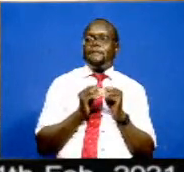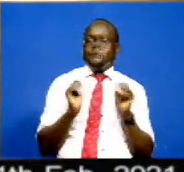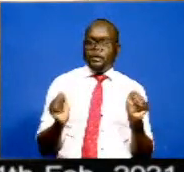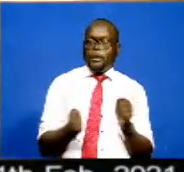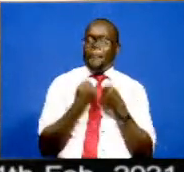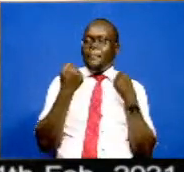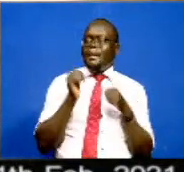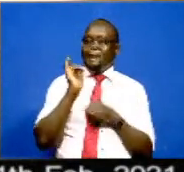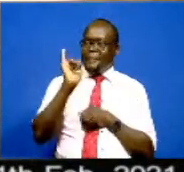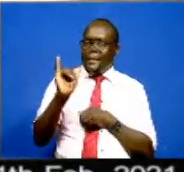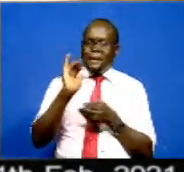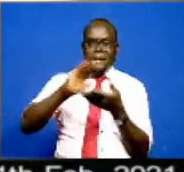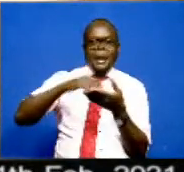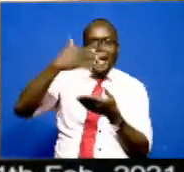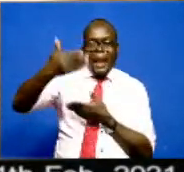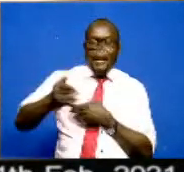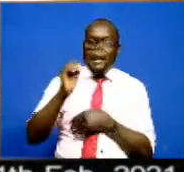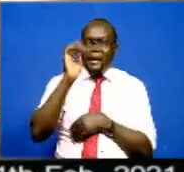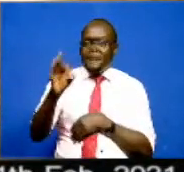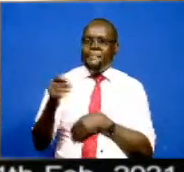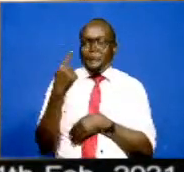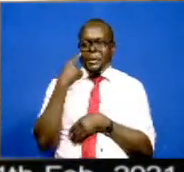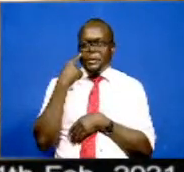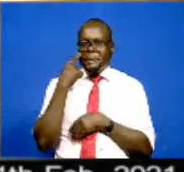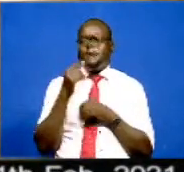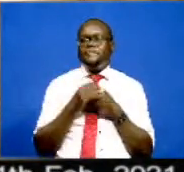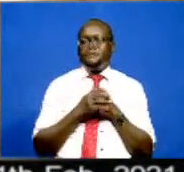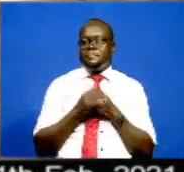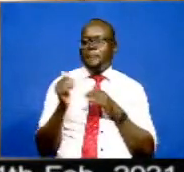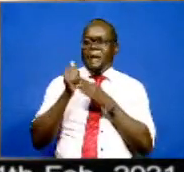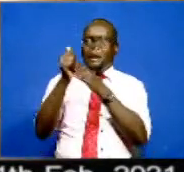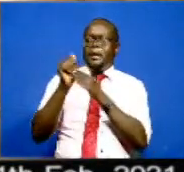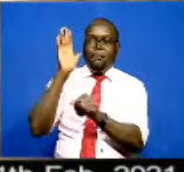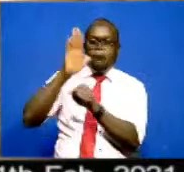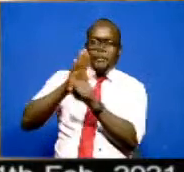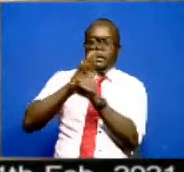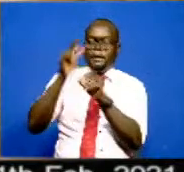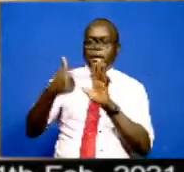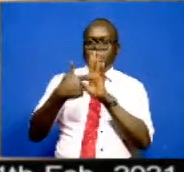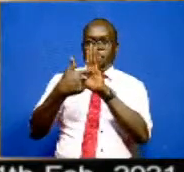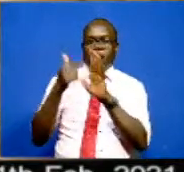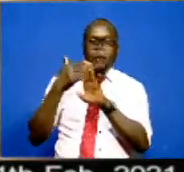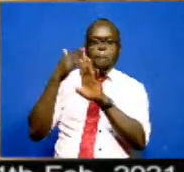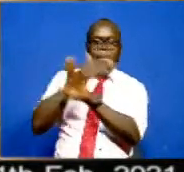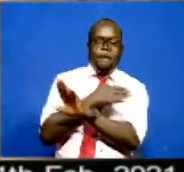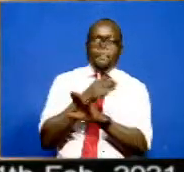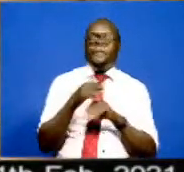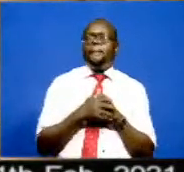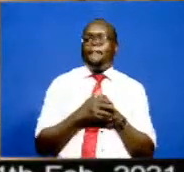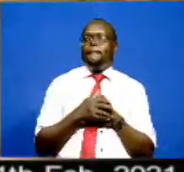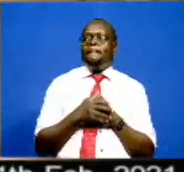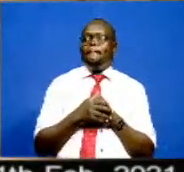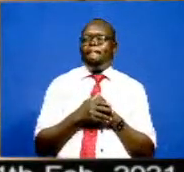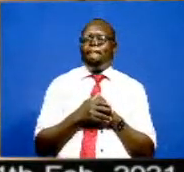But in that calendar, if you check, and the little majority did indicate earlier,